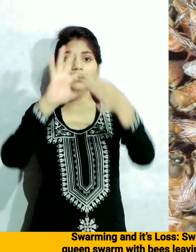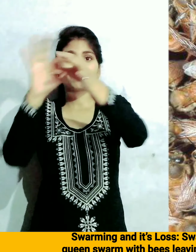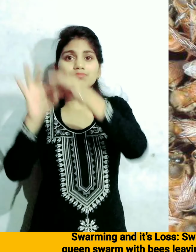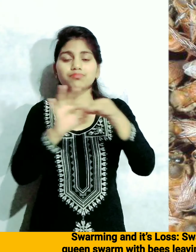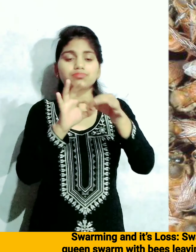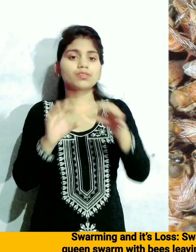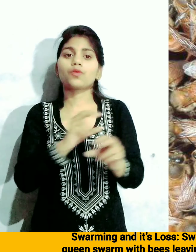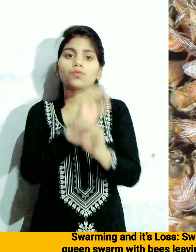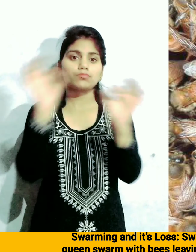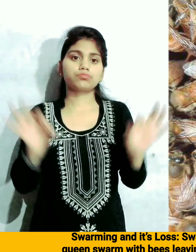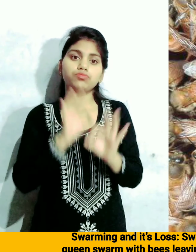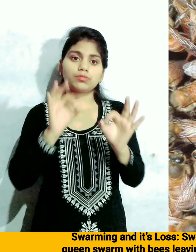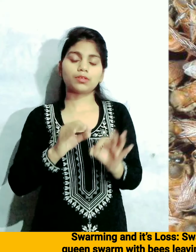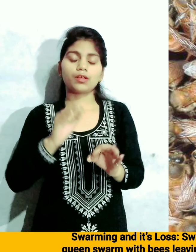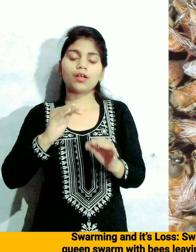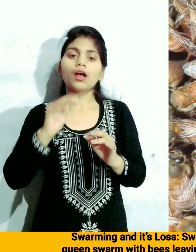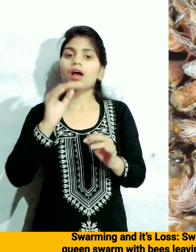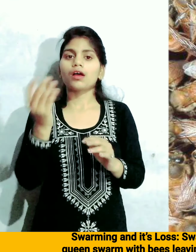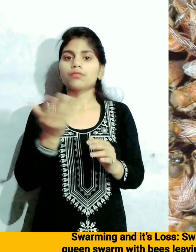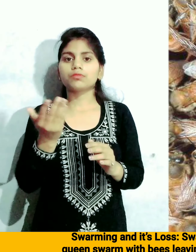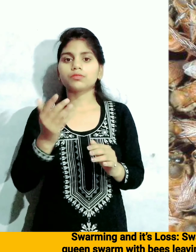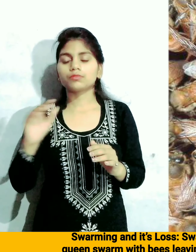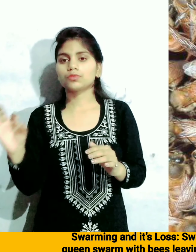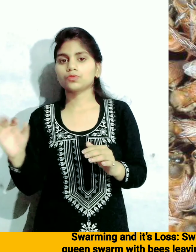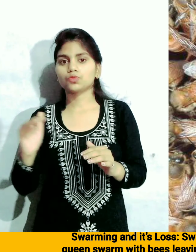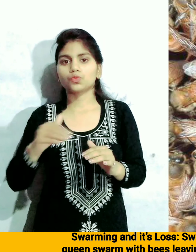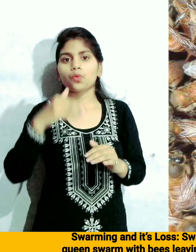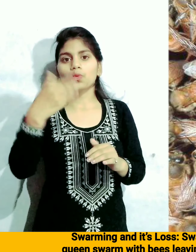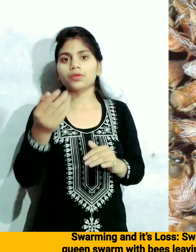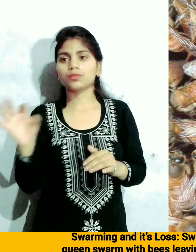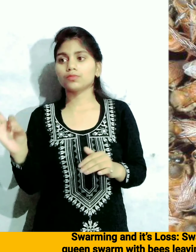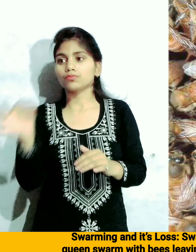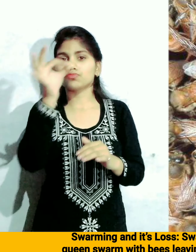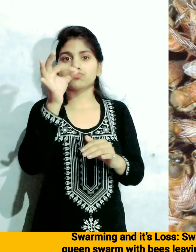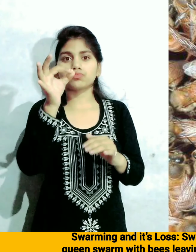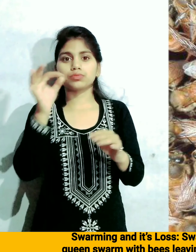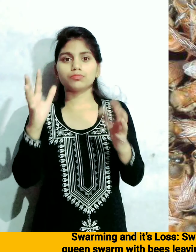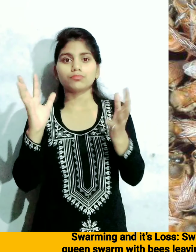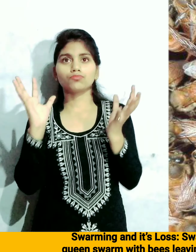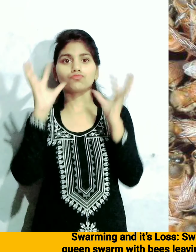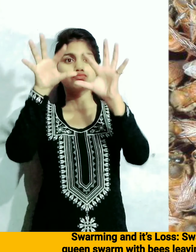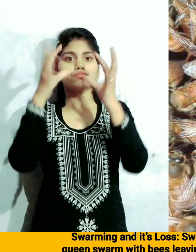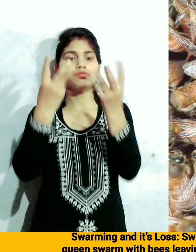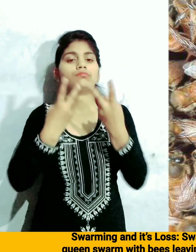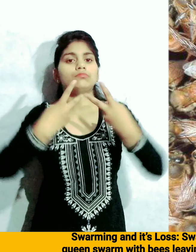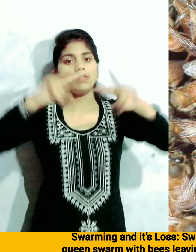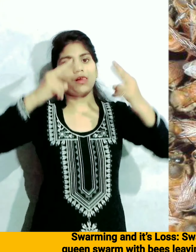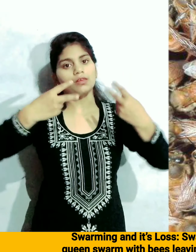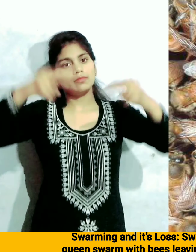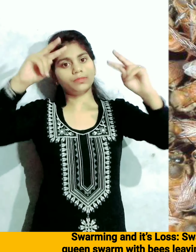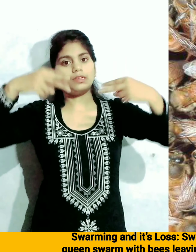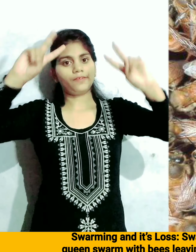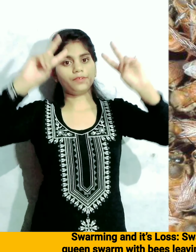unmated, and ultimately the queen strength dwindles.